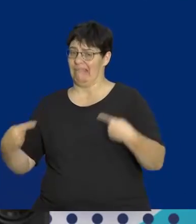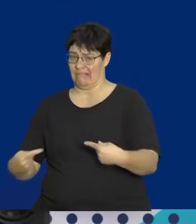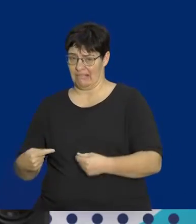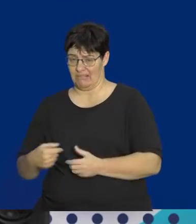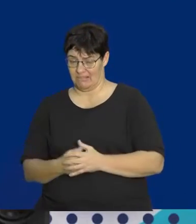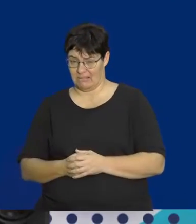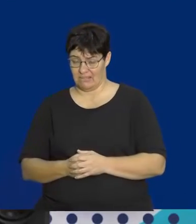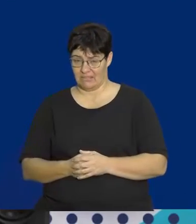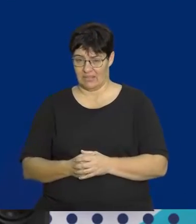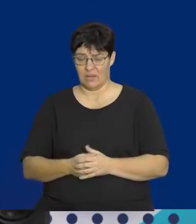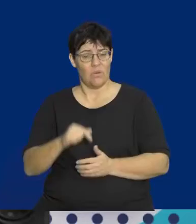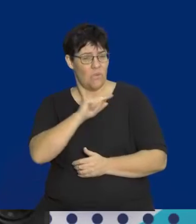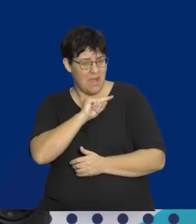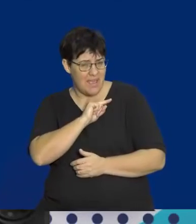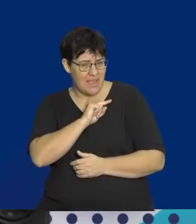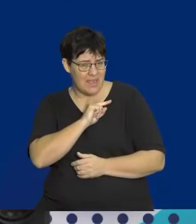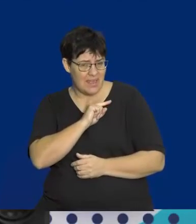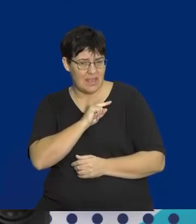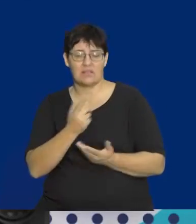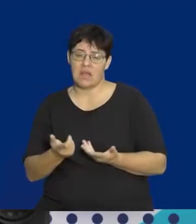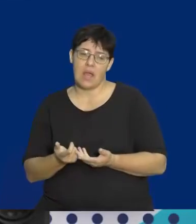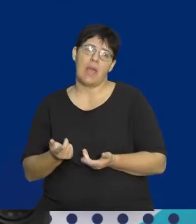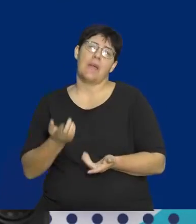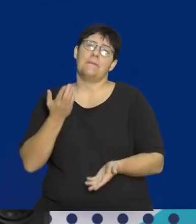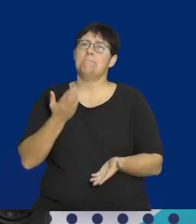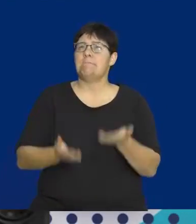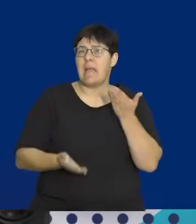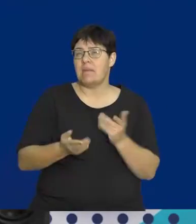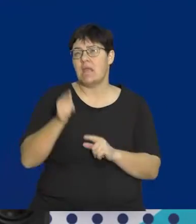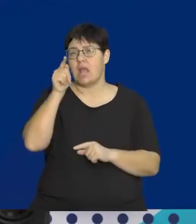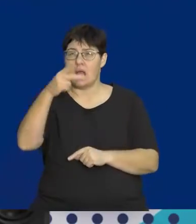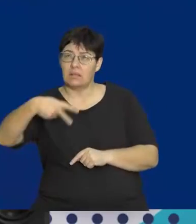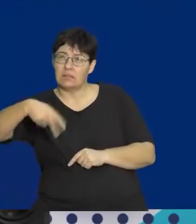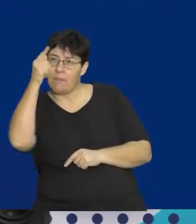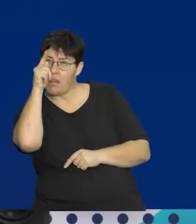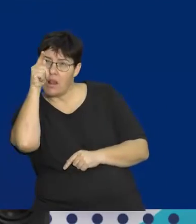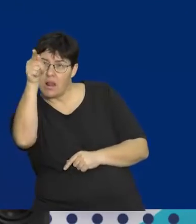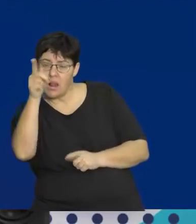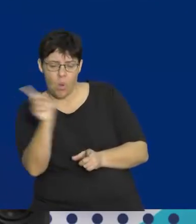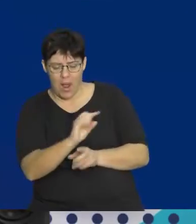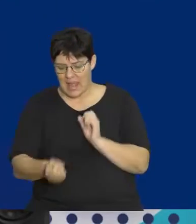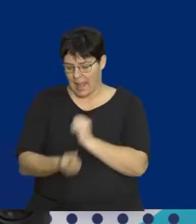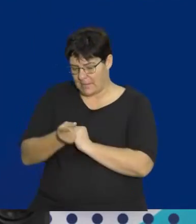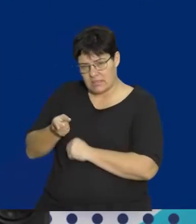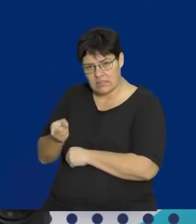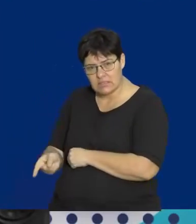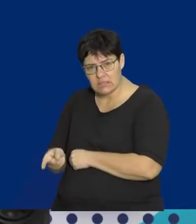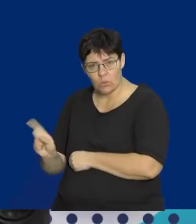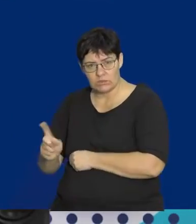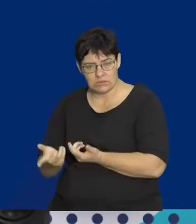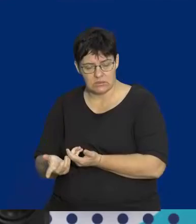because these are the questions where they go, if I double this, what happens to